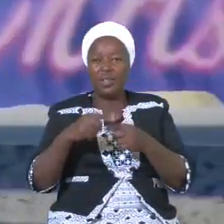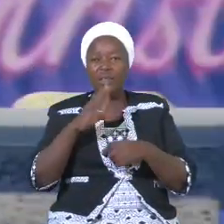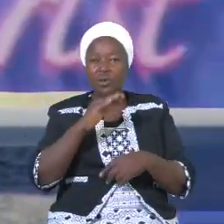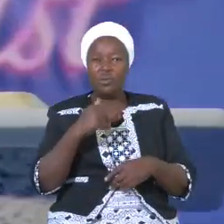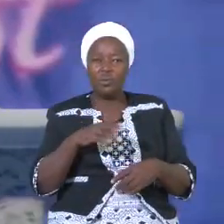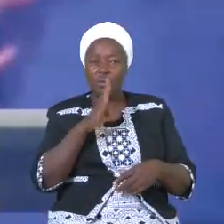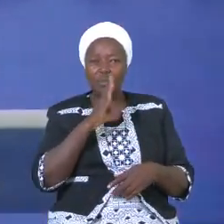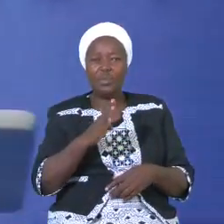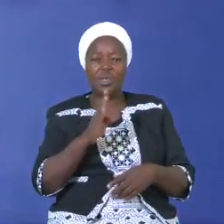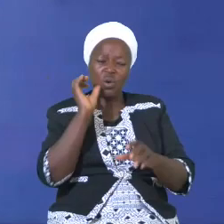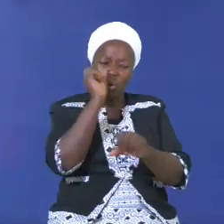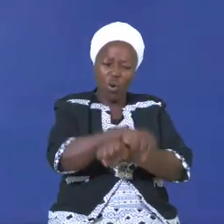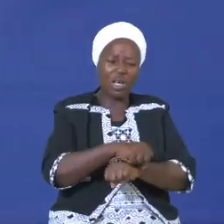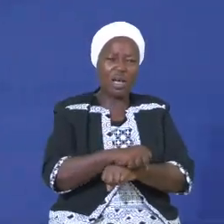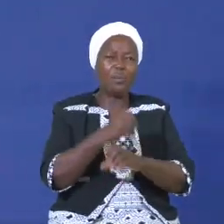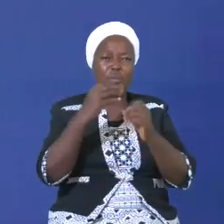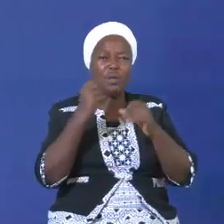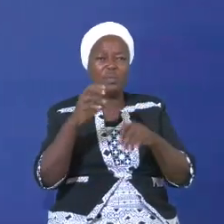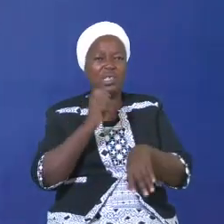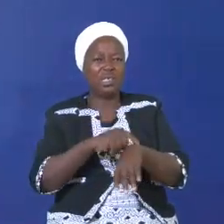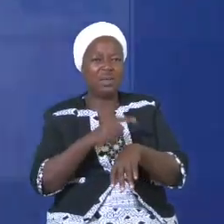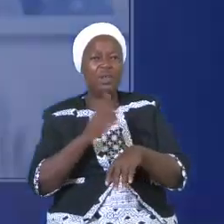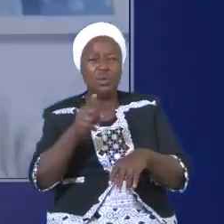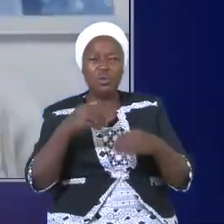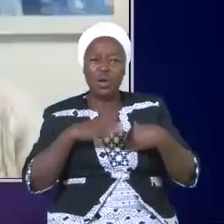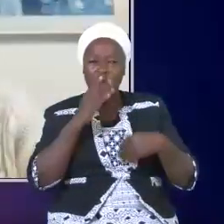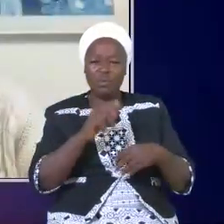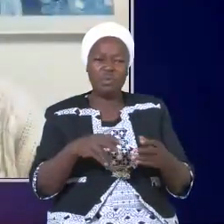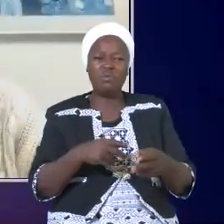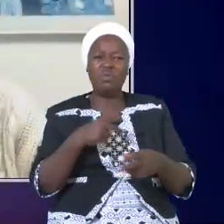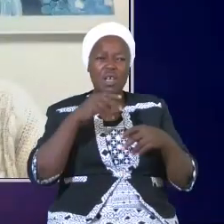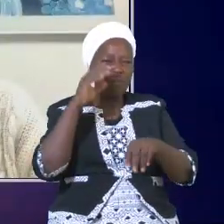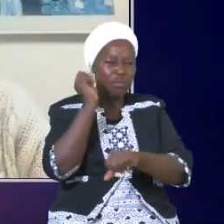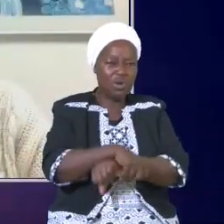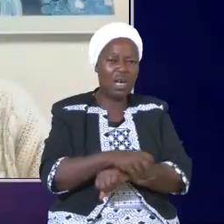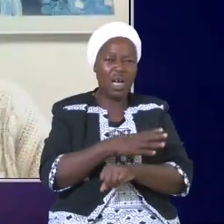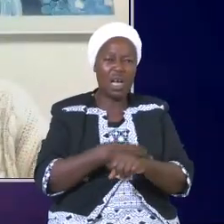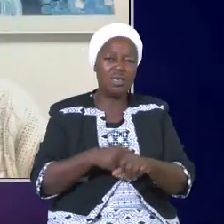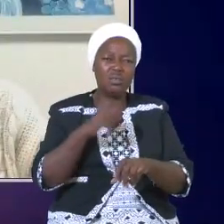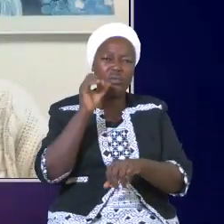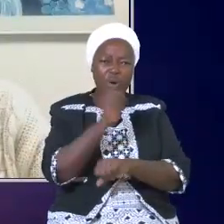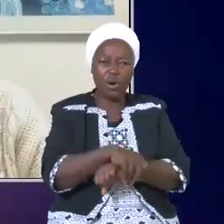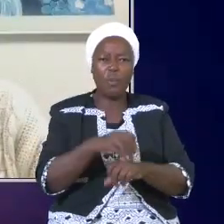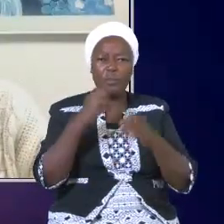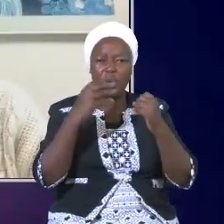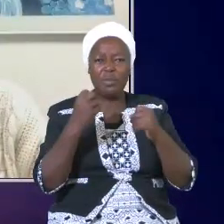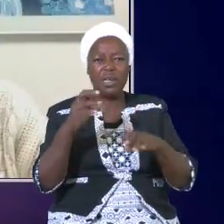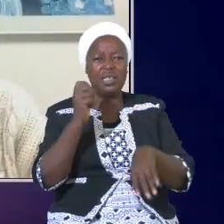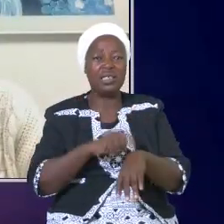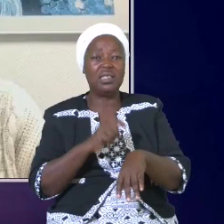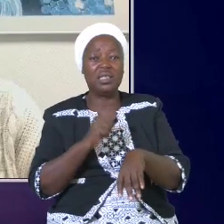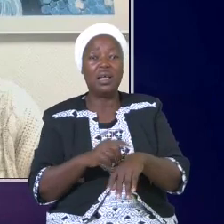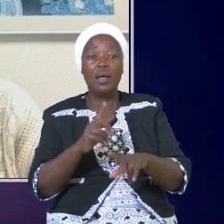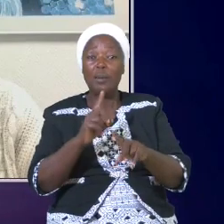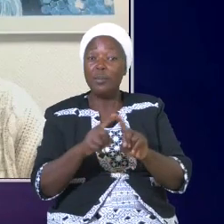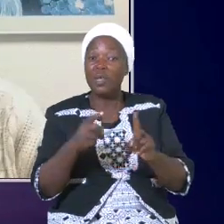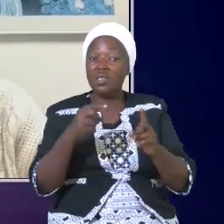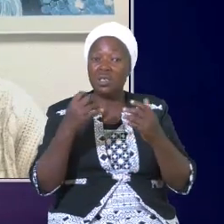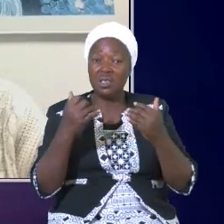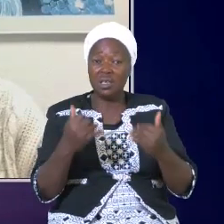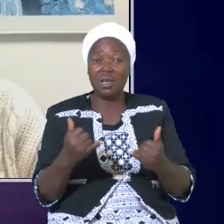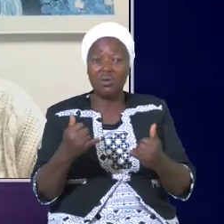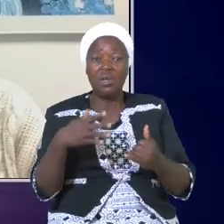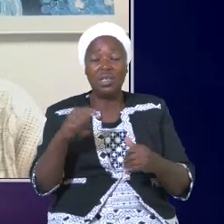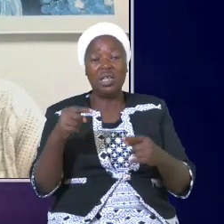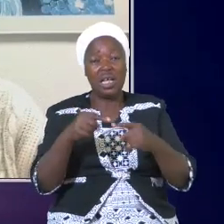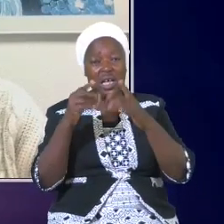often you've been conquered so often you've been overcome so often and the enemy